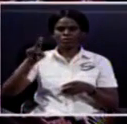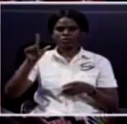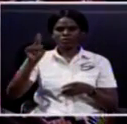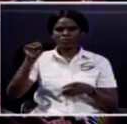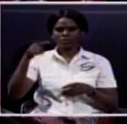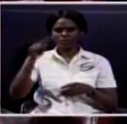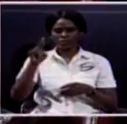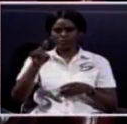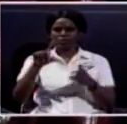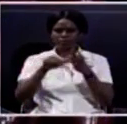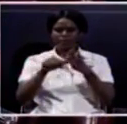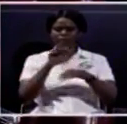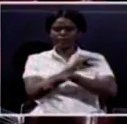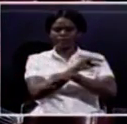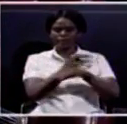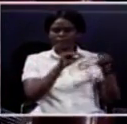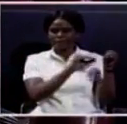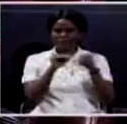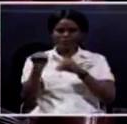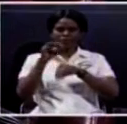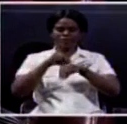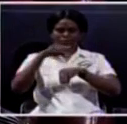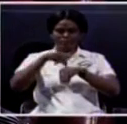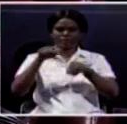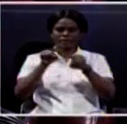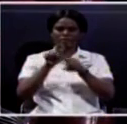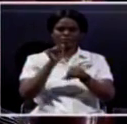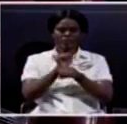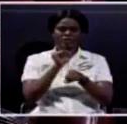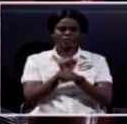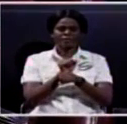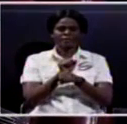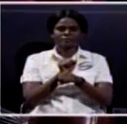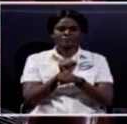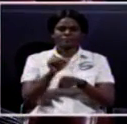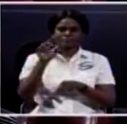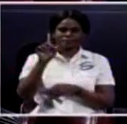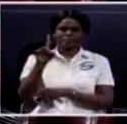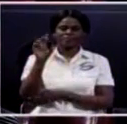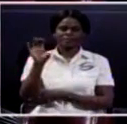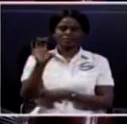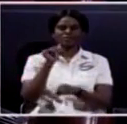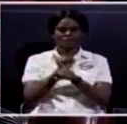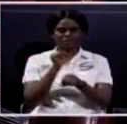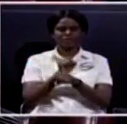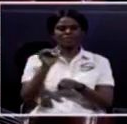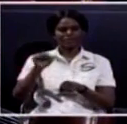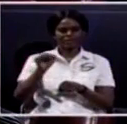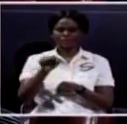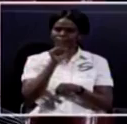to Mpika District, where I also served as the DC. District Commissioner. Oh yes, yeah. In those